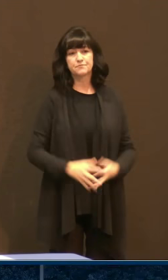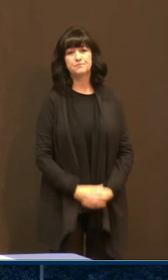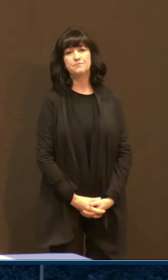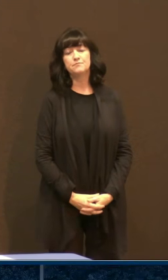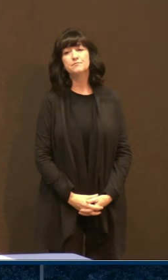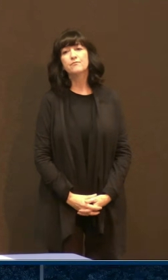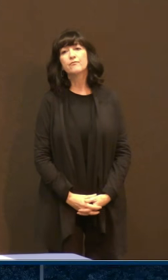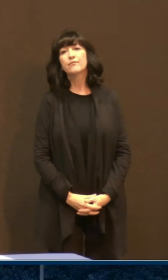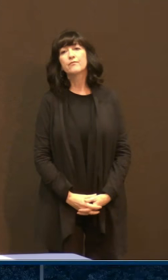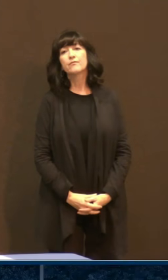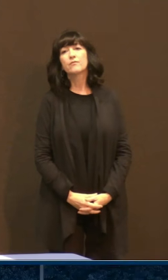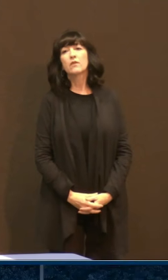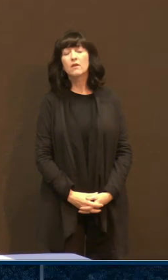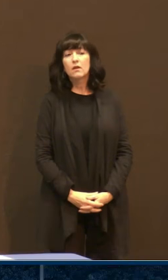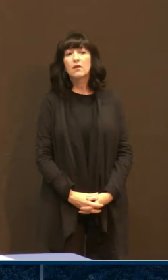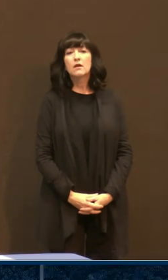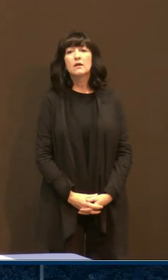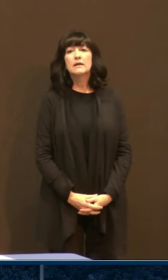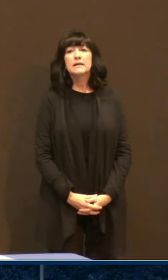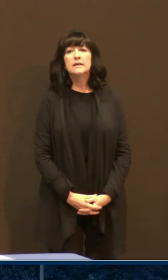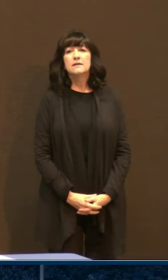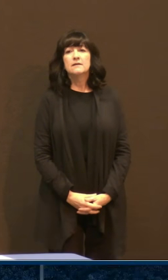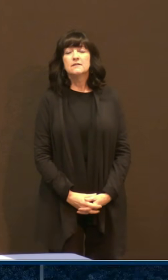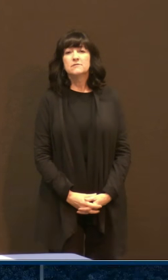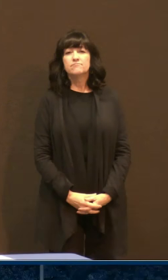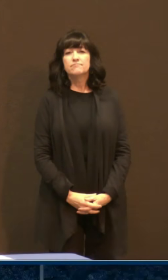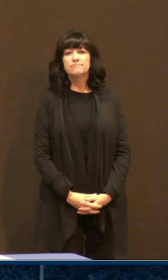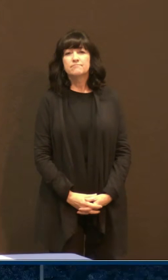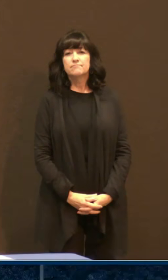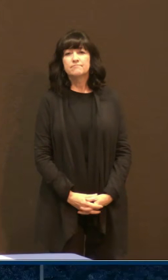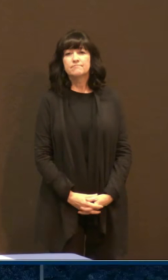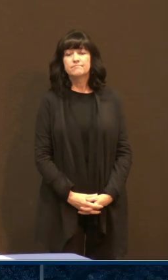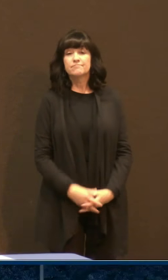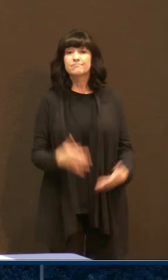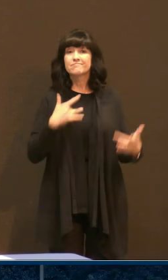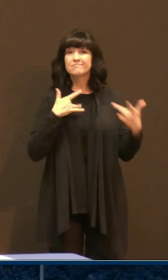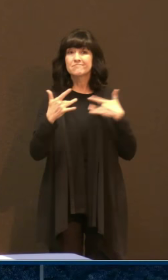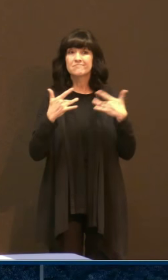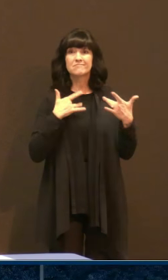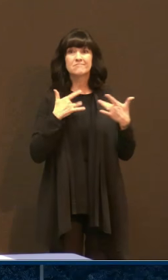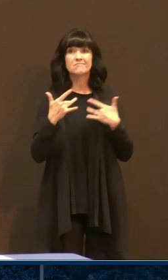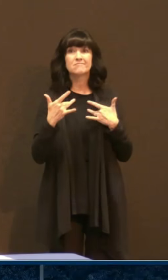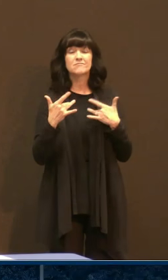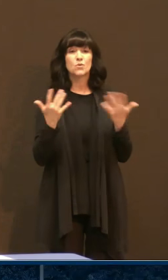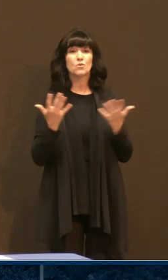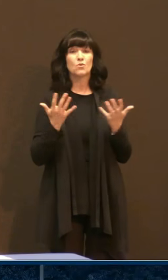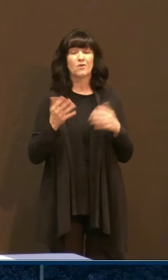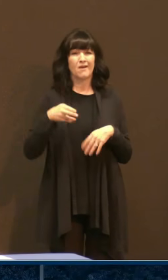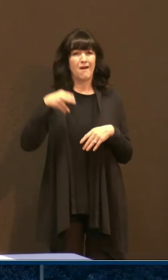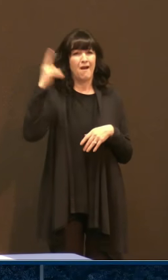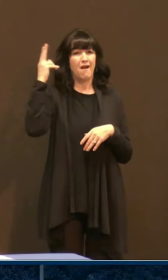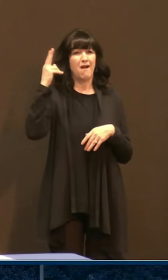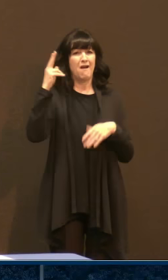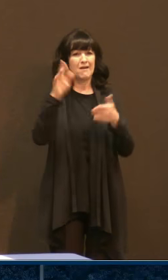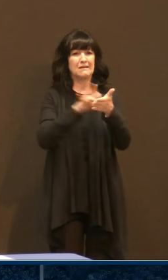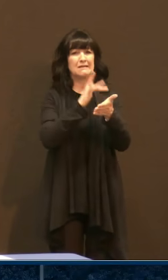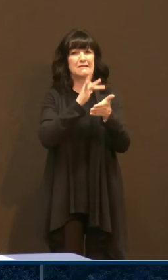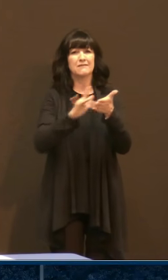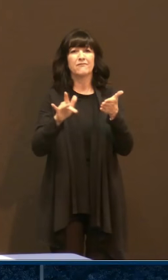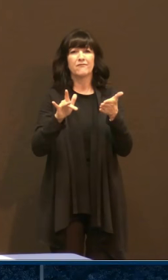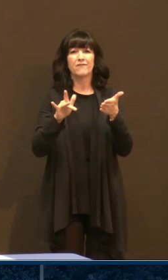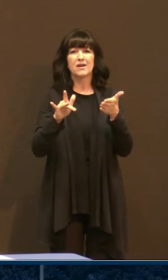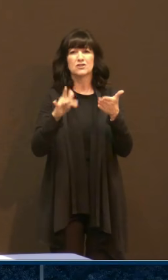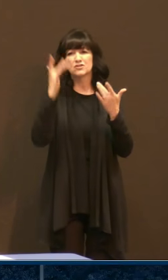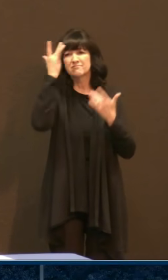So as the governor was saying, we are very concerned about the high infection rates that we are seeing